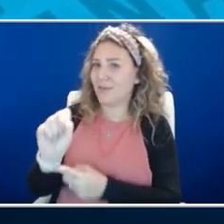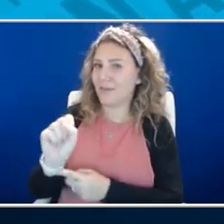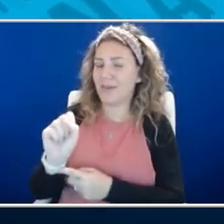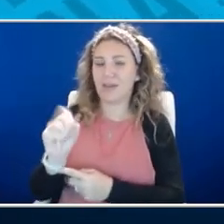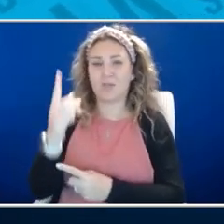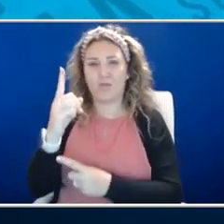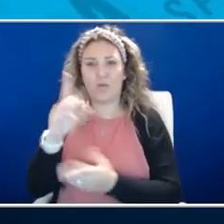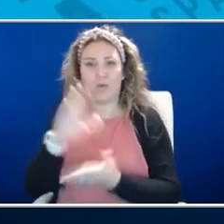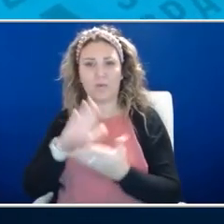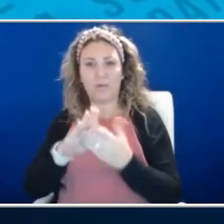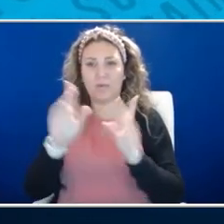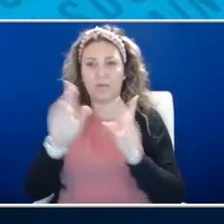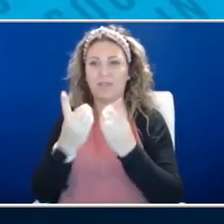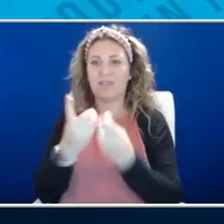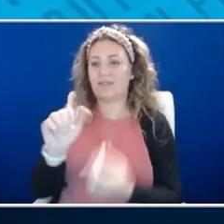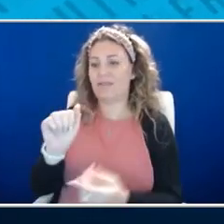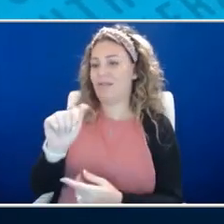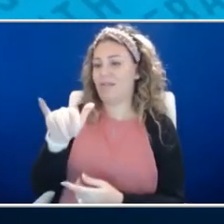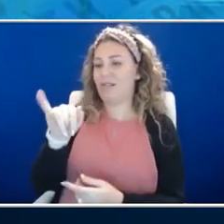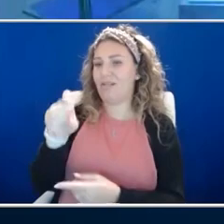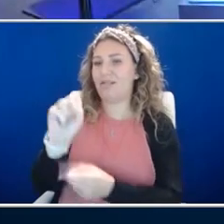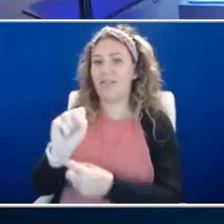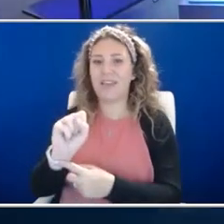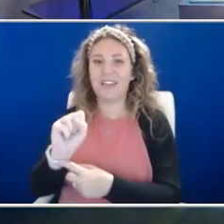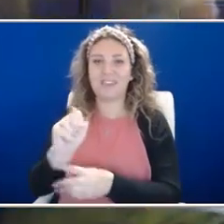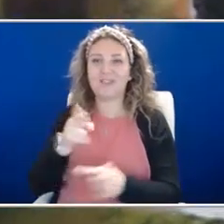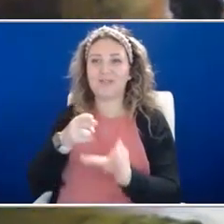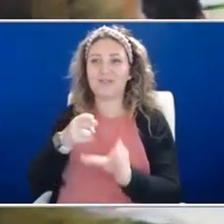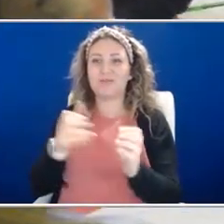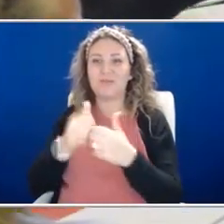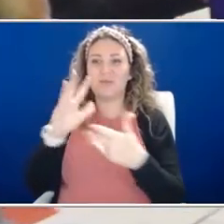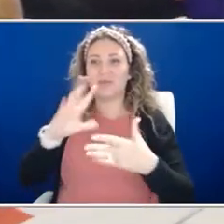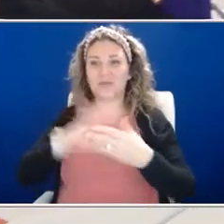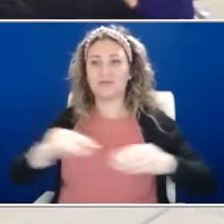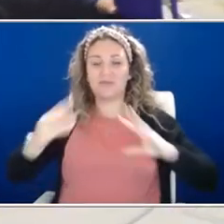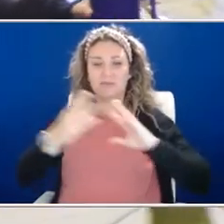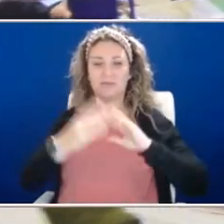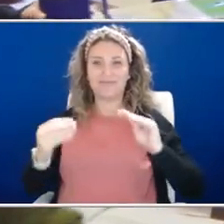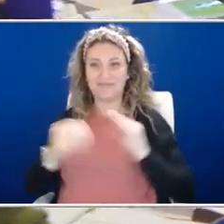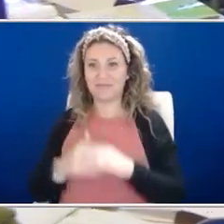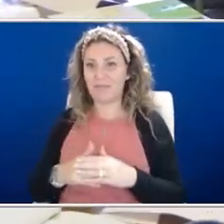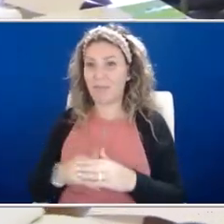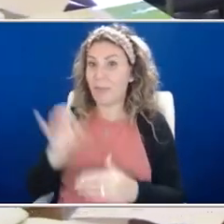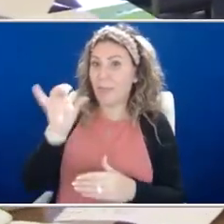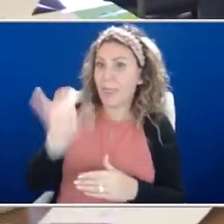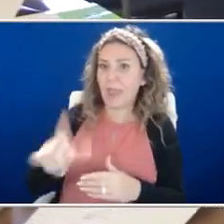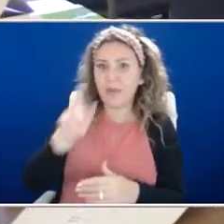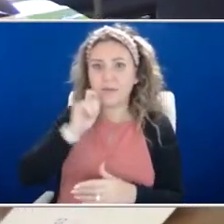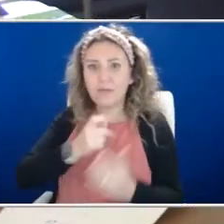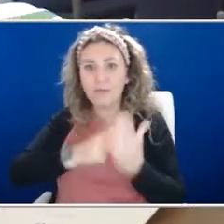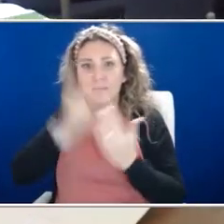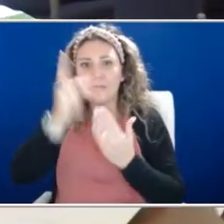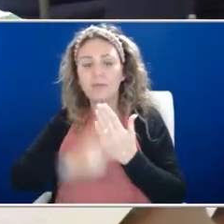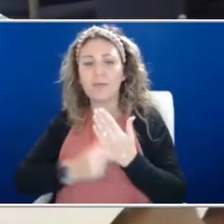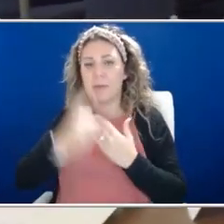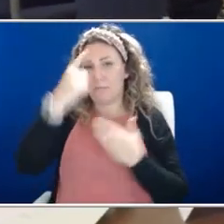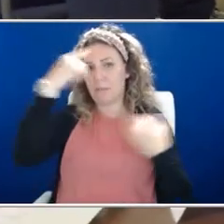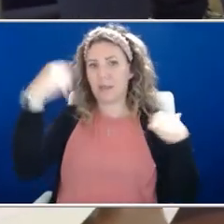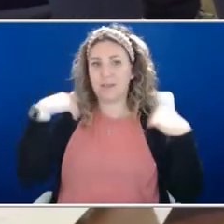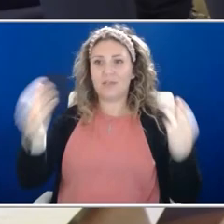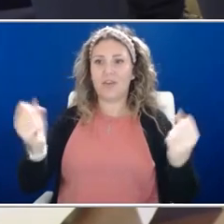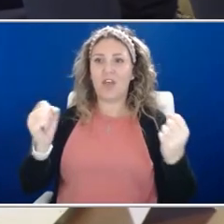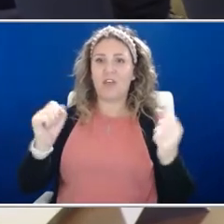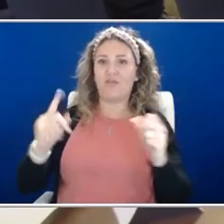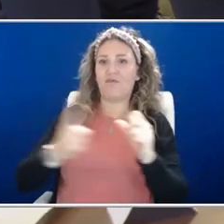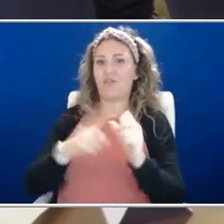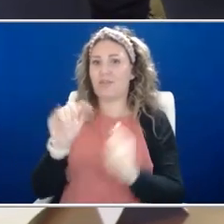Alexis Del Cid joins us once again with that story. Alexis. This is such a cool program. It's called Mental Health First Aid Training.